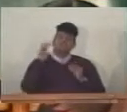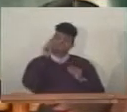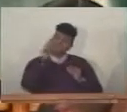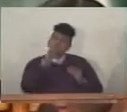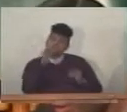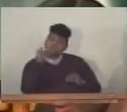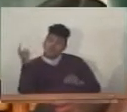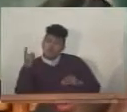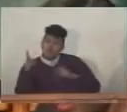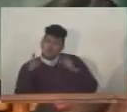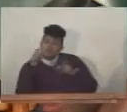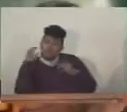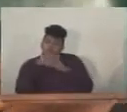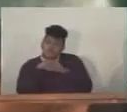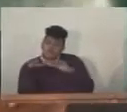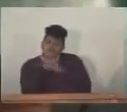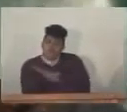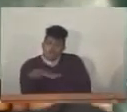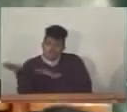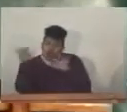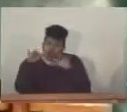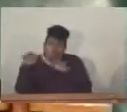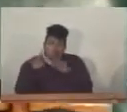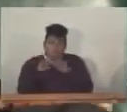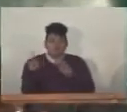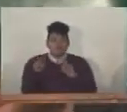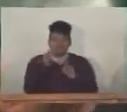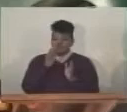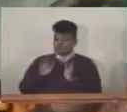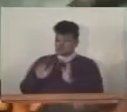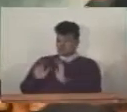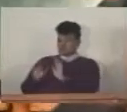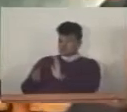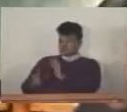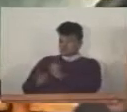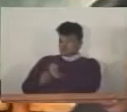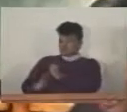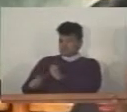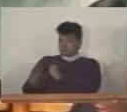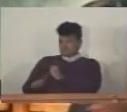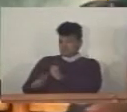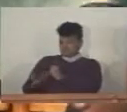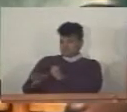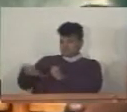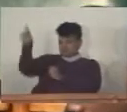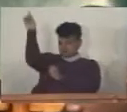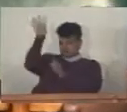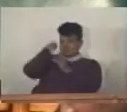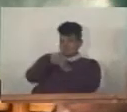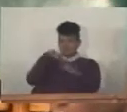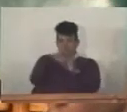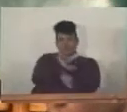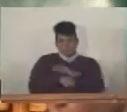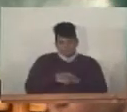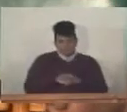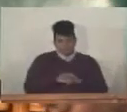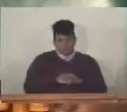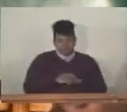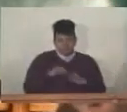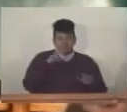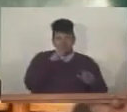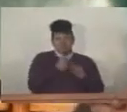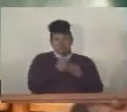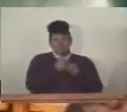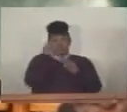only the perpetrators, but also the facilitators of crime. Mr. President, the Prime Minister has